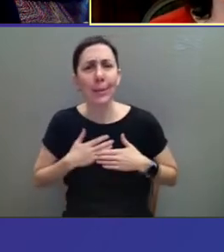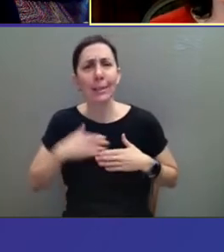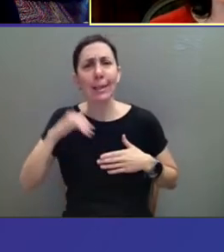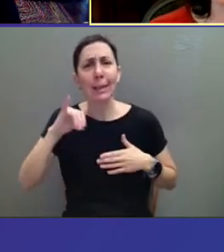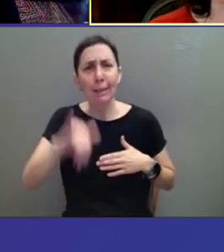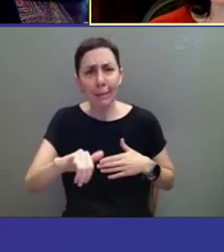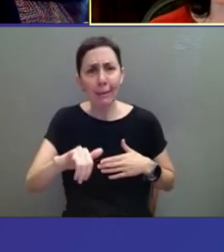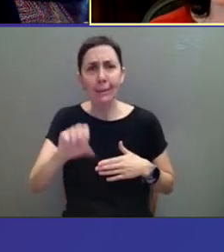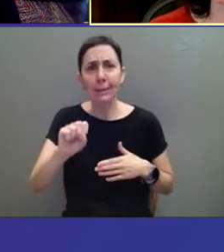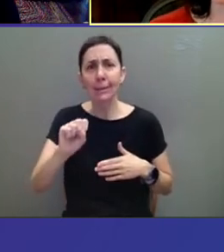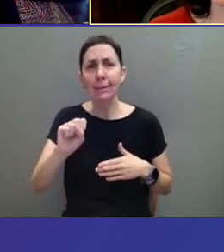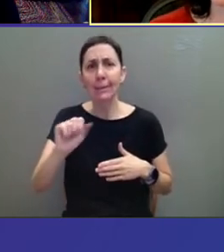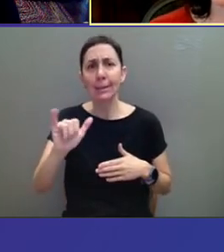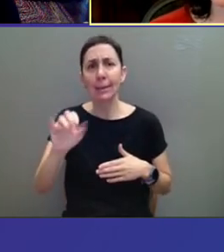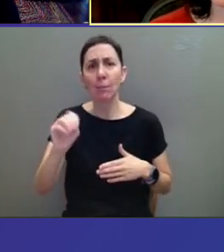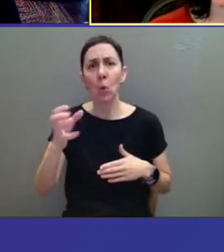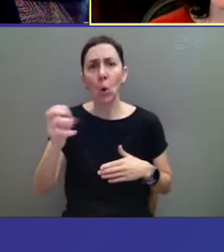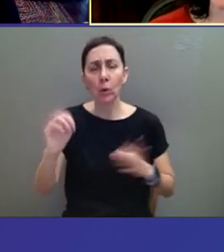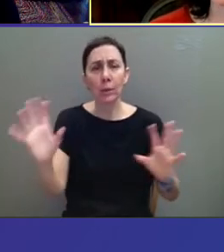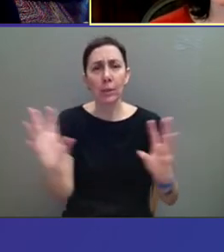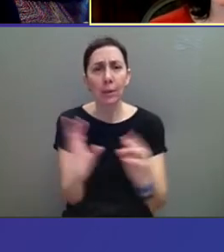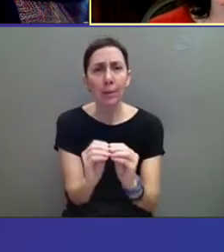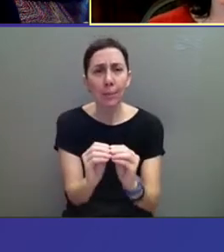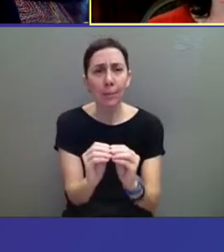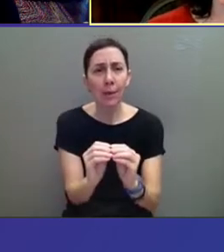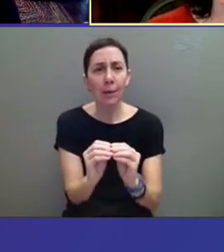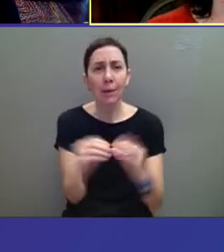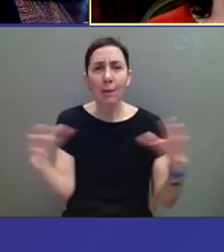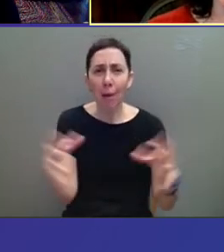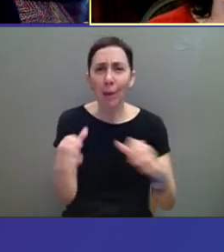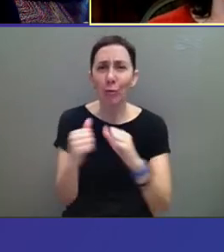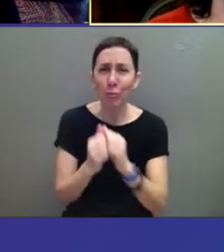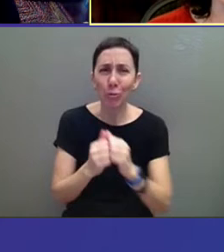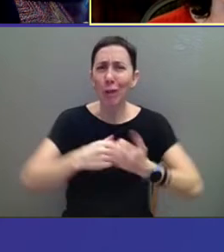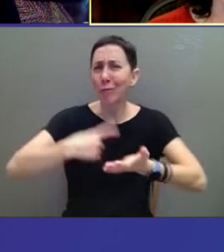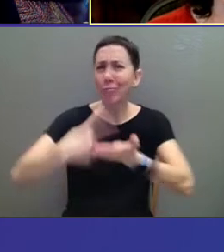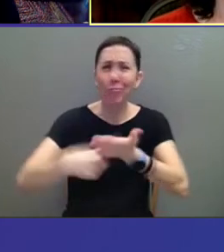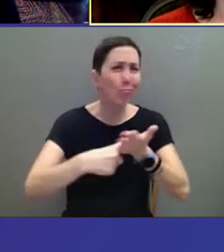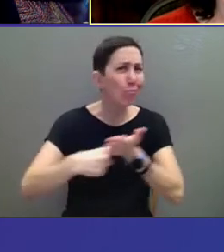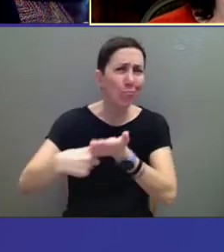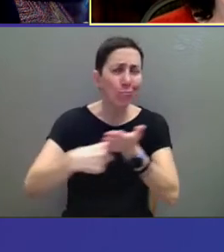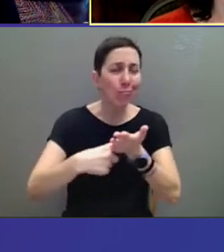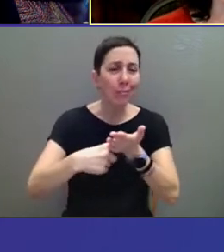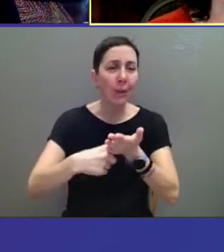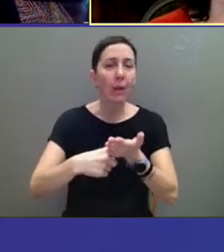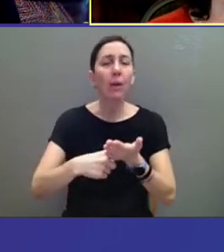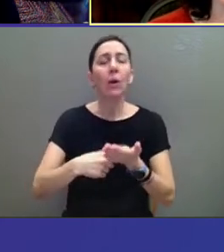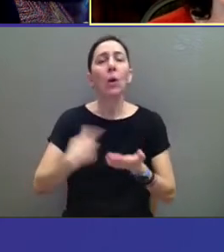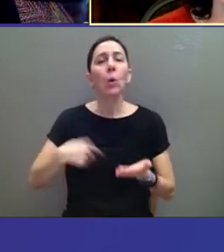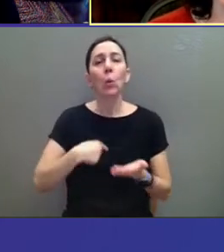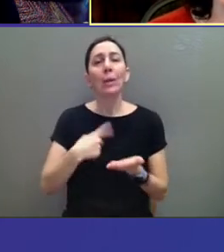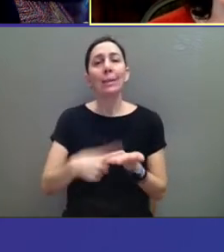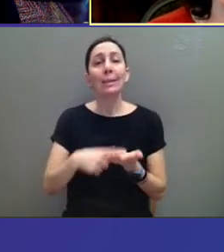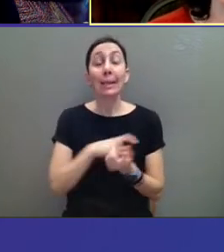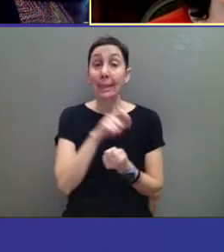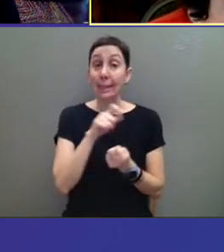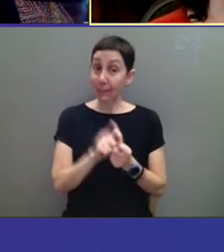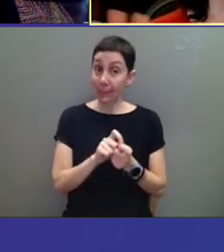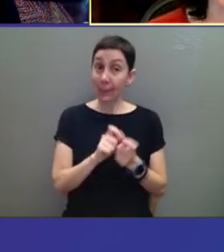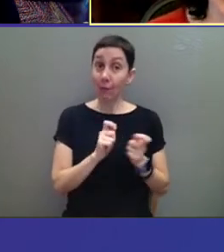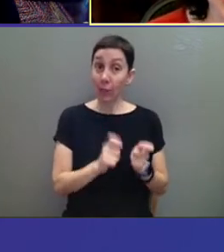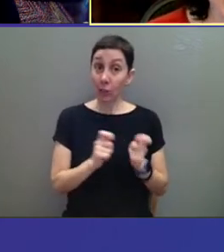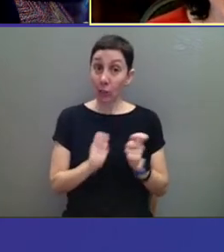symposium. And I think that we're talking about some very specific changes, but we're also talking about